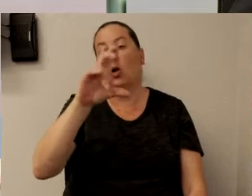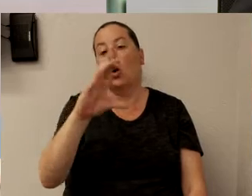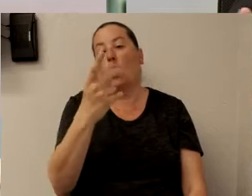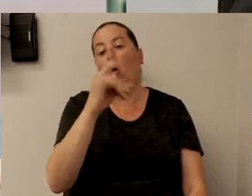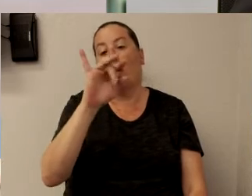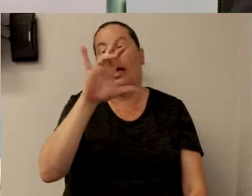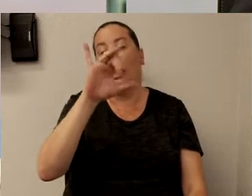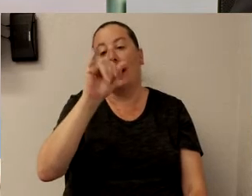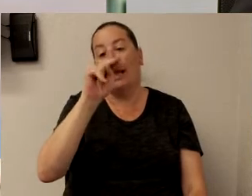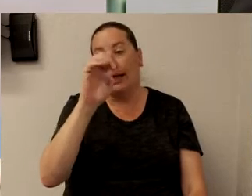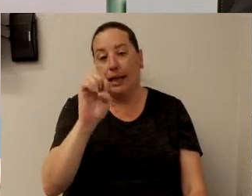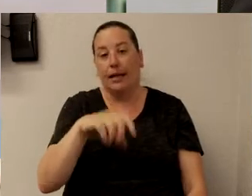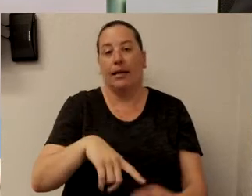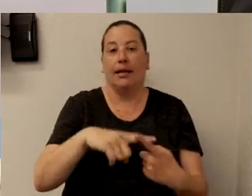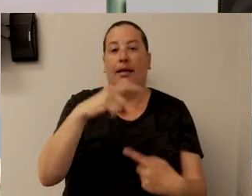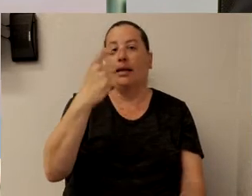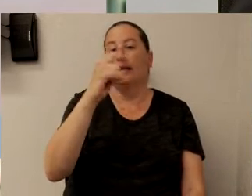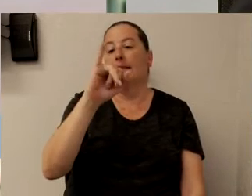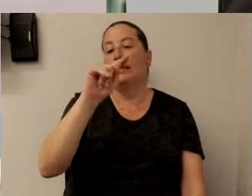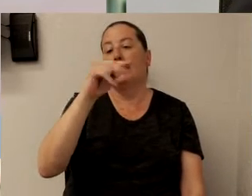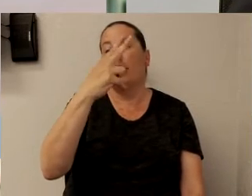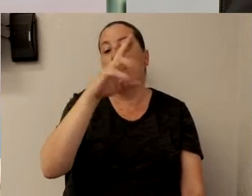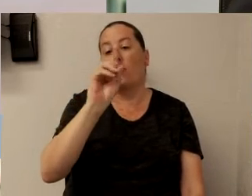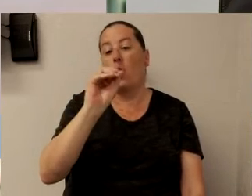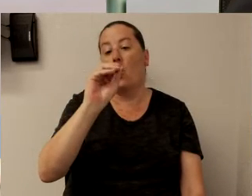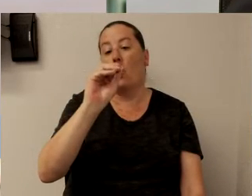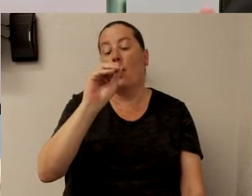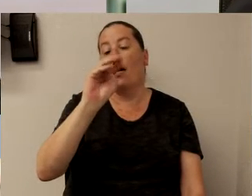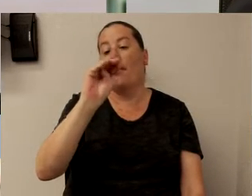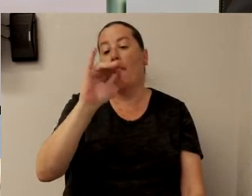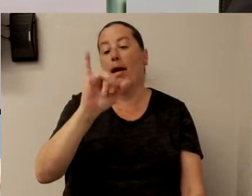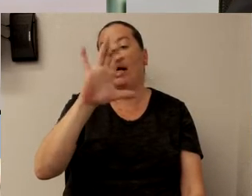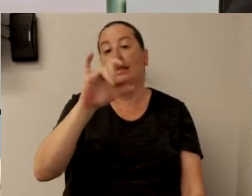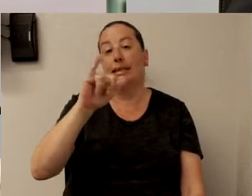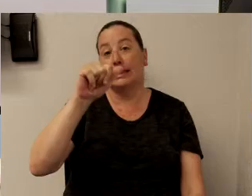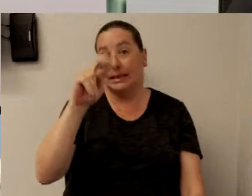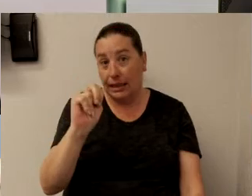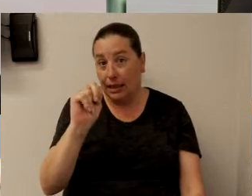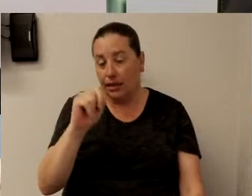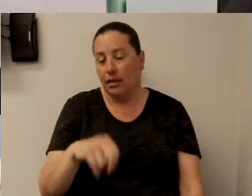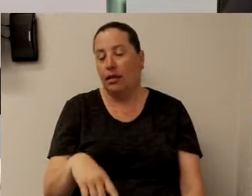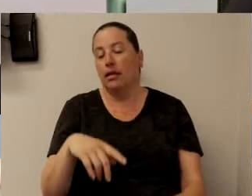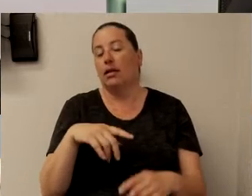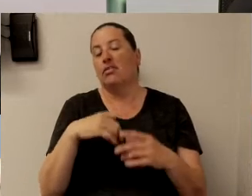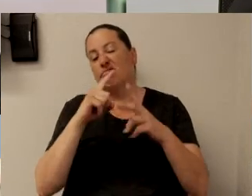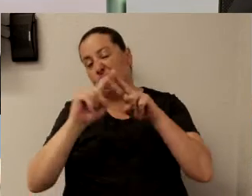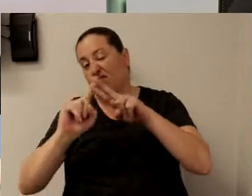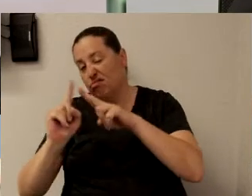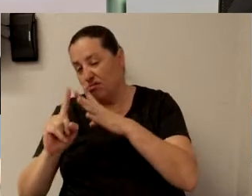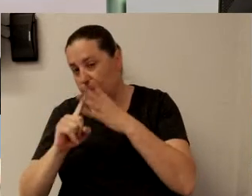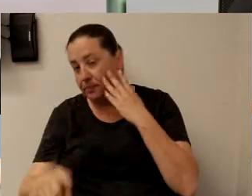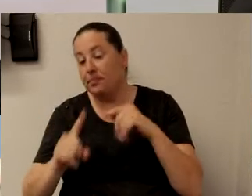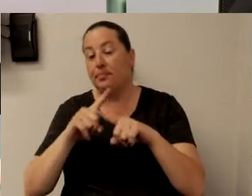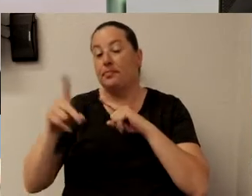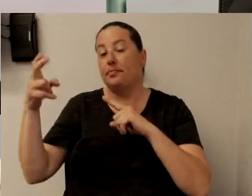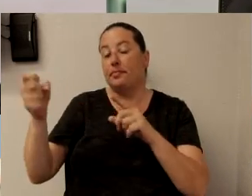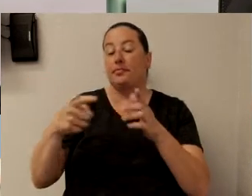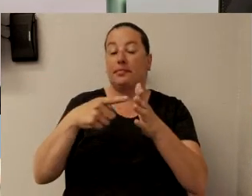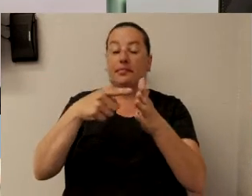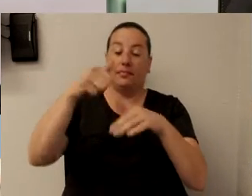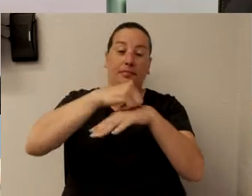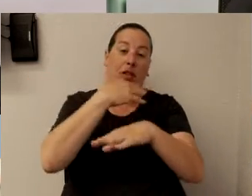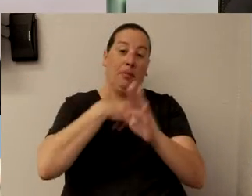and other types of medications. But he also sent me an article this week on a